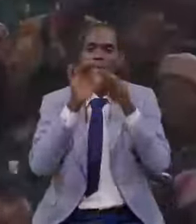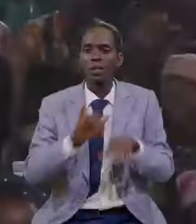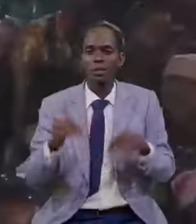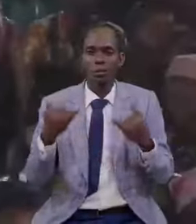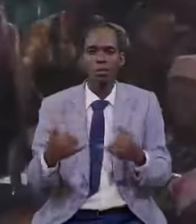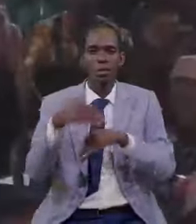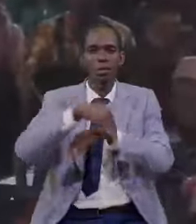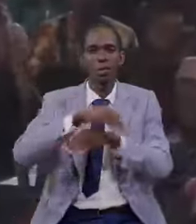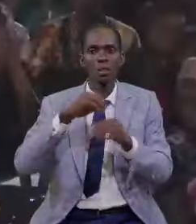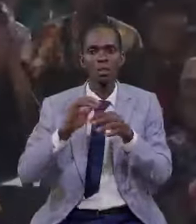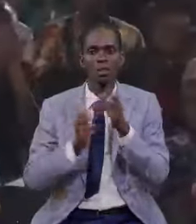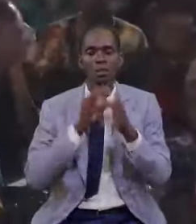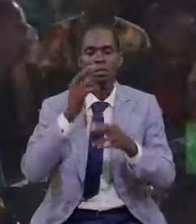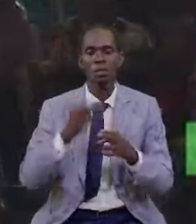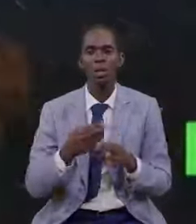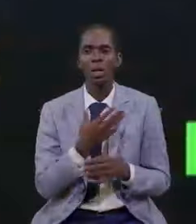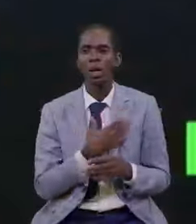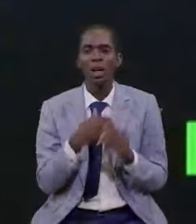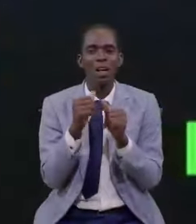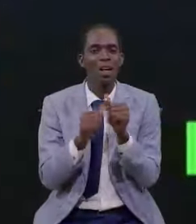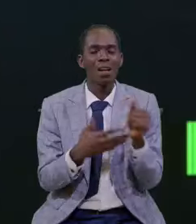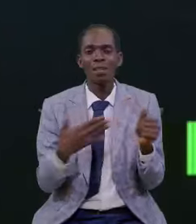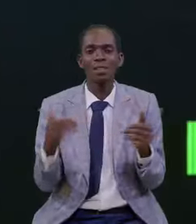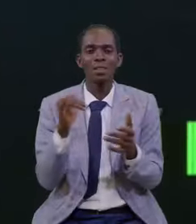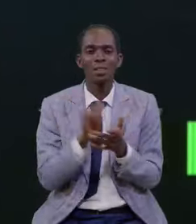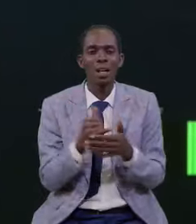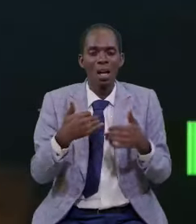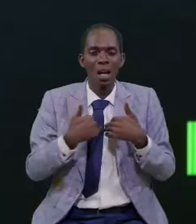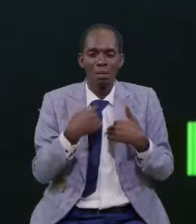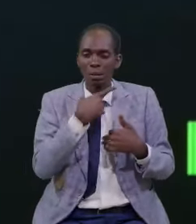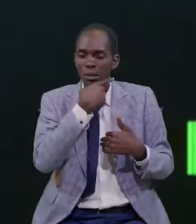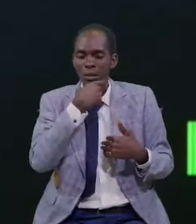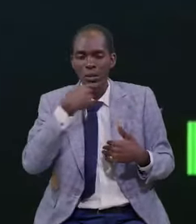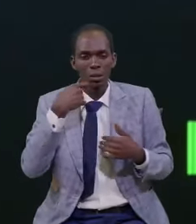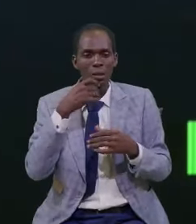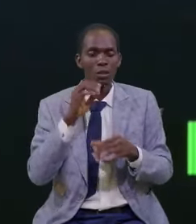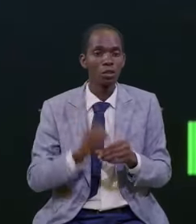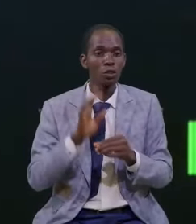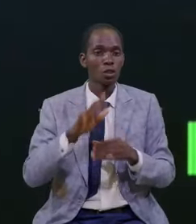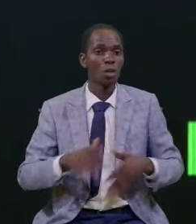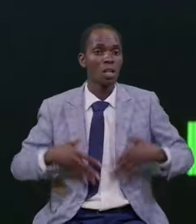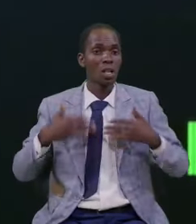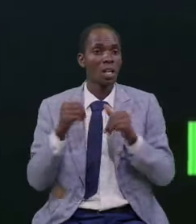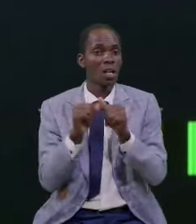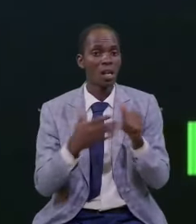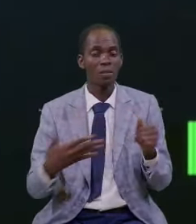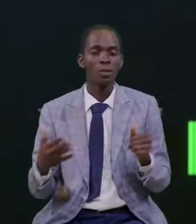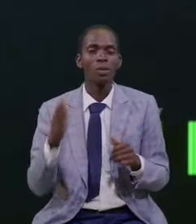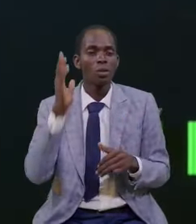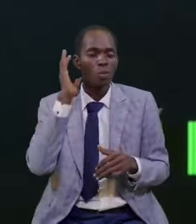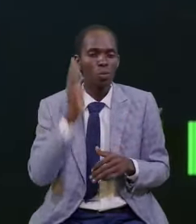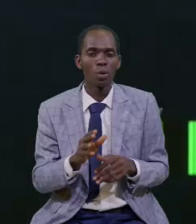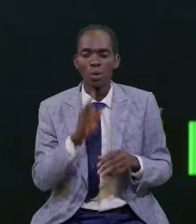And everything that has dried up in your life, everything is going to be poured out upon